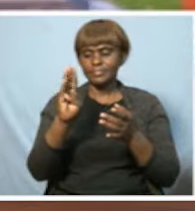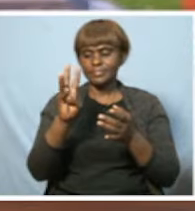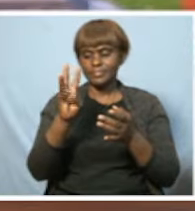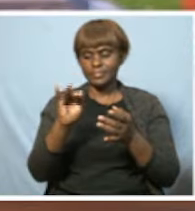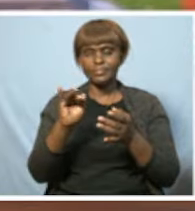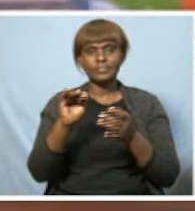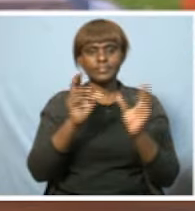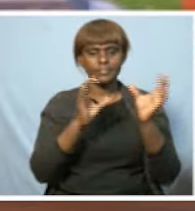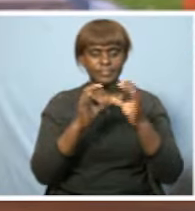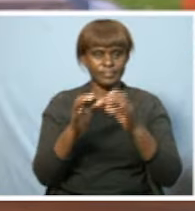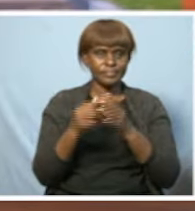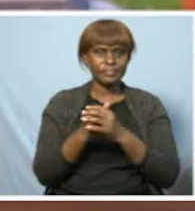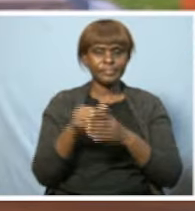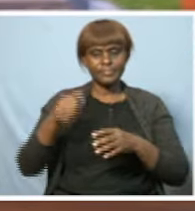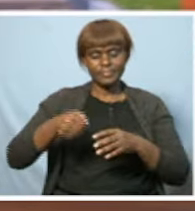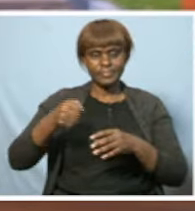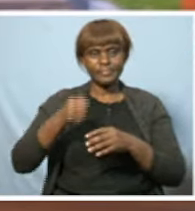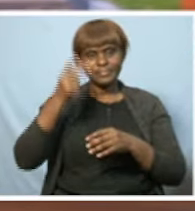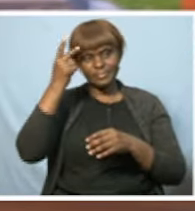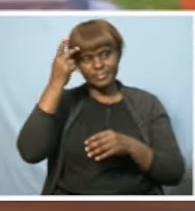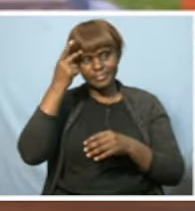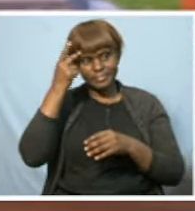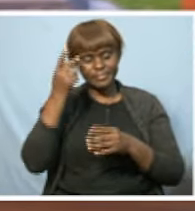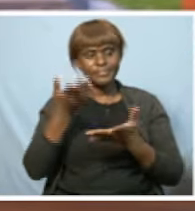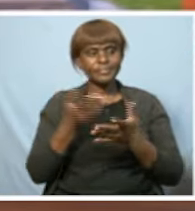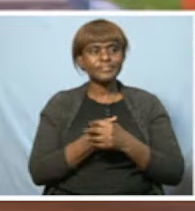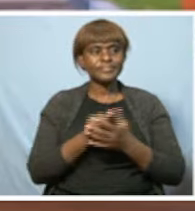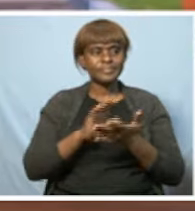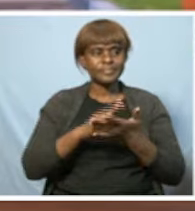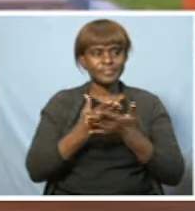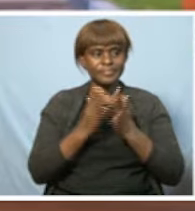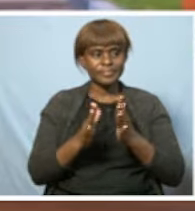is Paulson Tindovi. Chola Kauma is my sign language